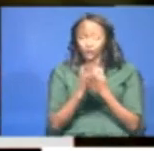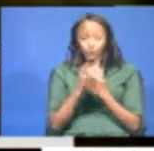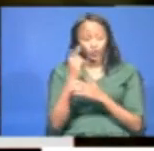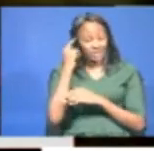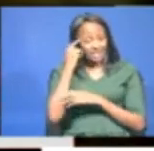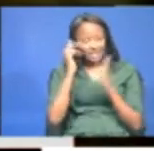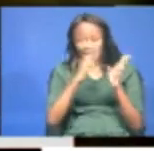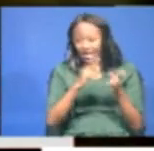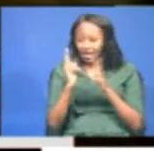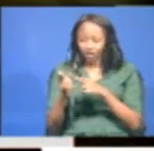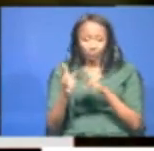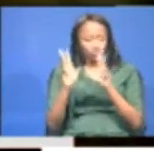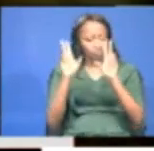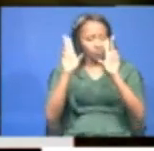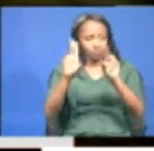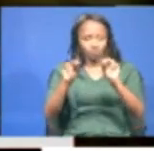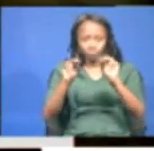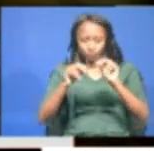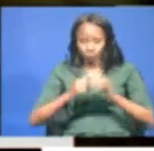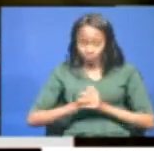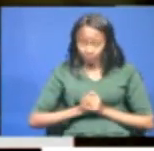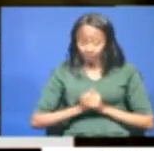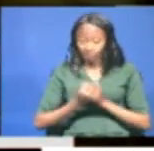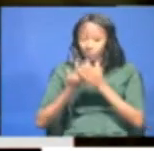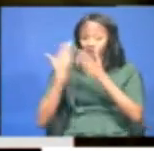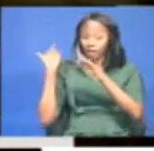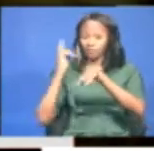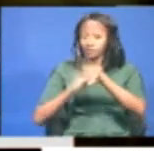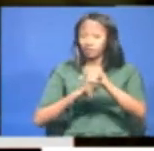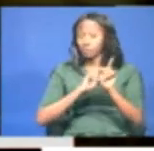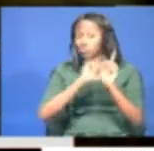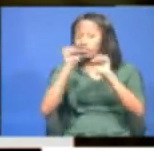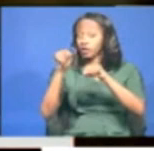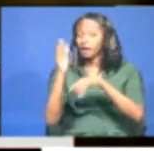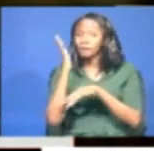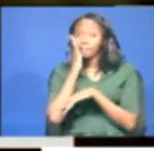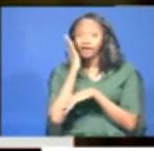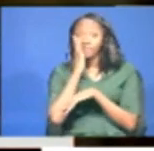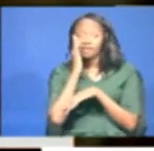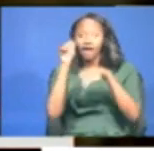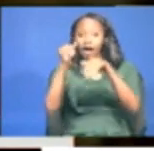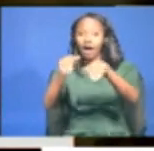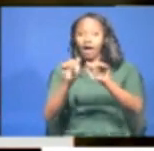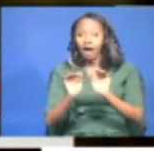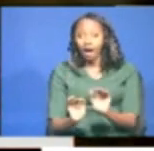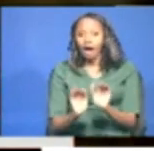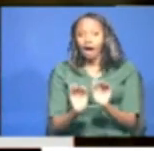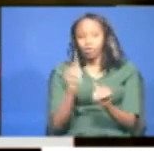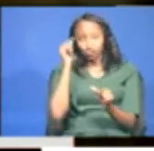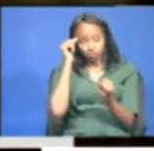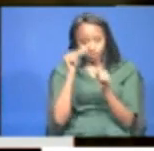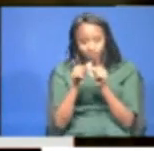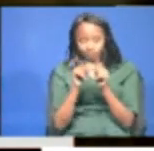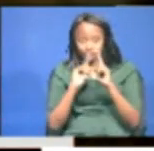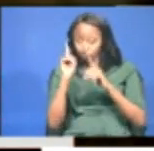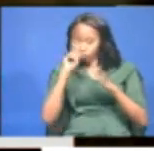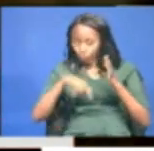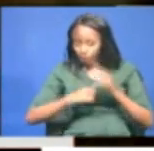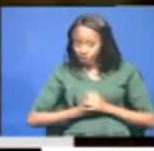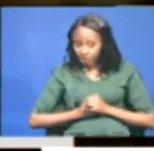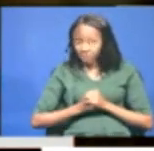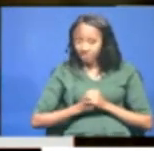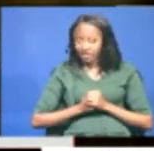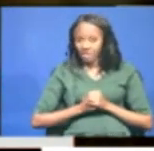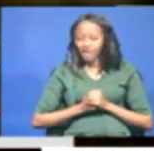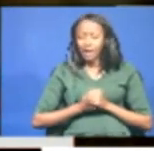granted. The last time you came for my mother, you remember me telling you. And I told you, in front of